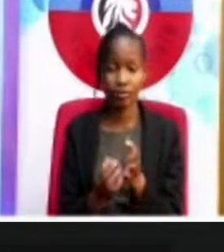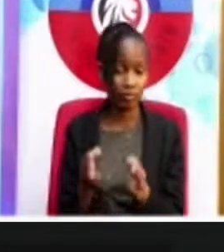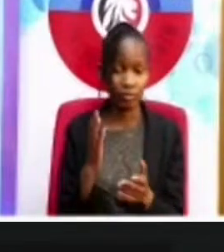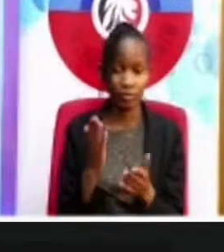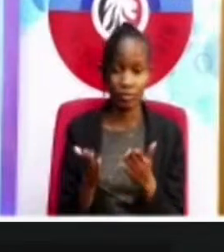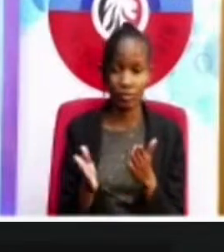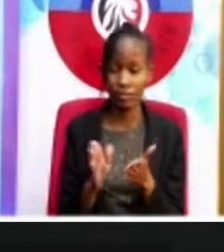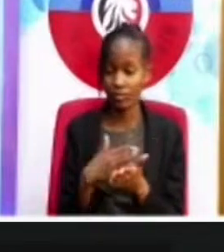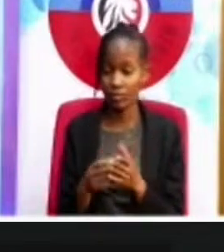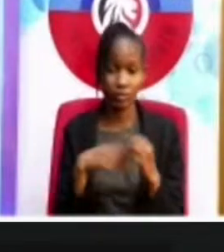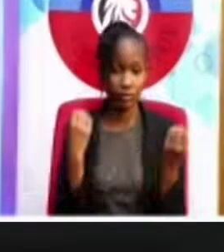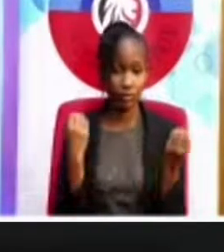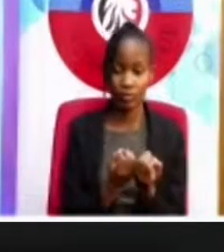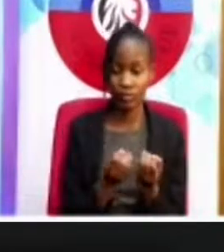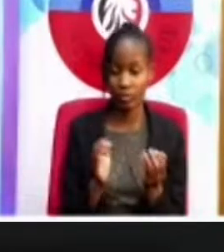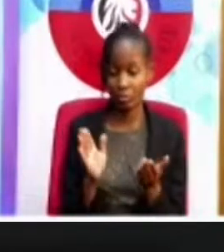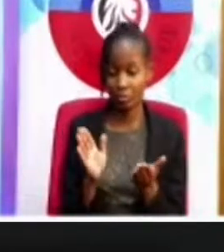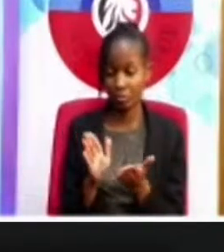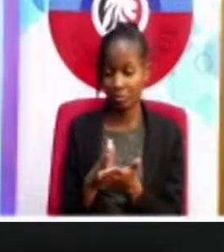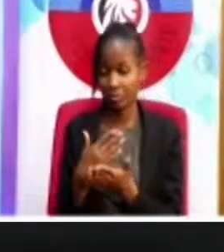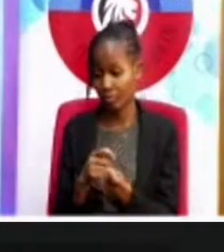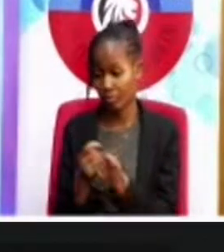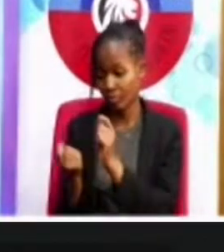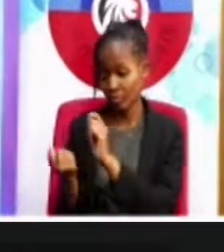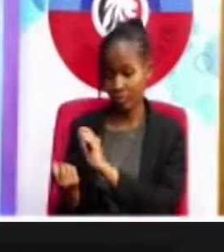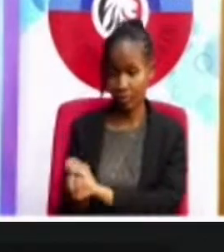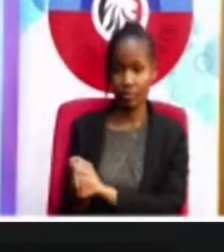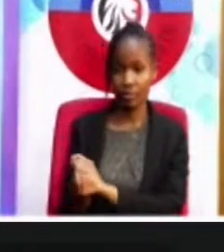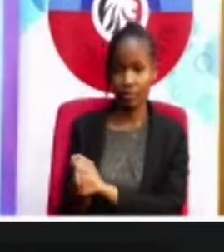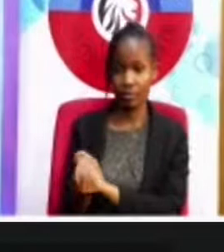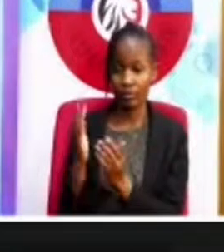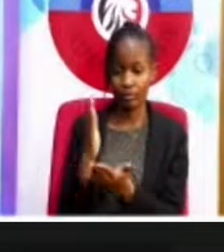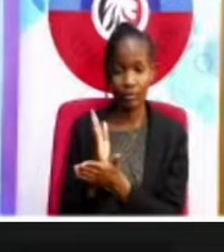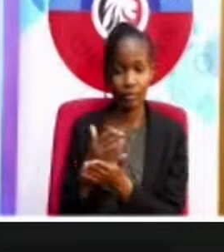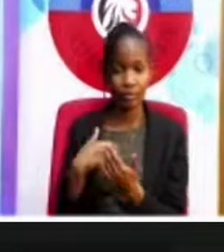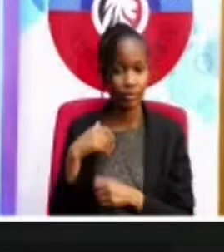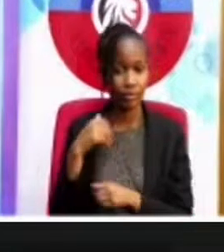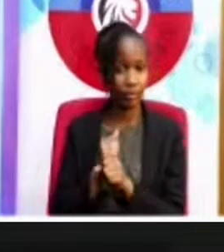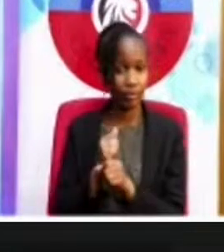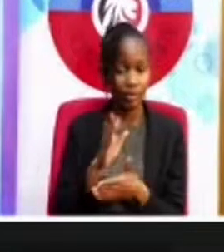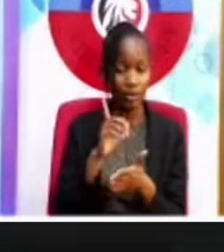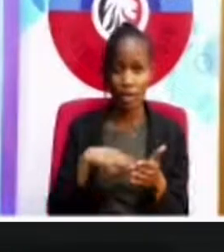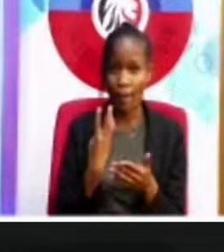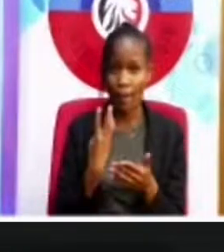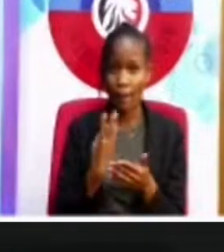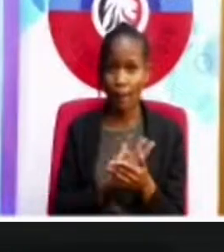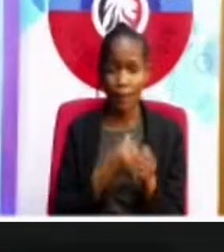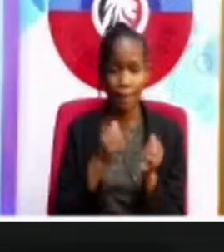transfers, some tight measures. So we are really doing whatever we can to collect our revenue